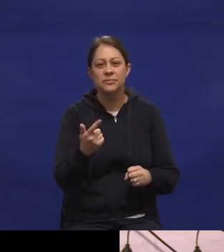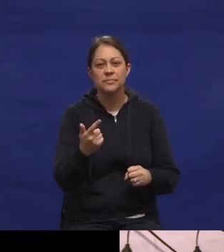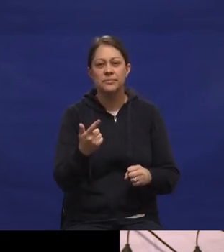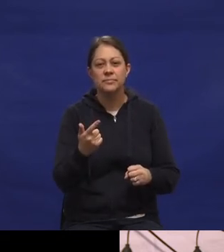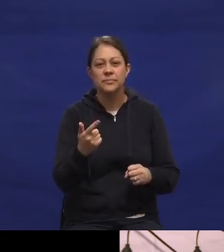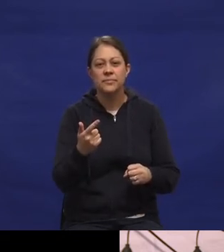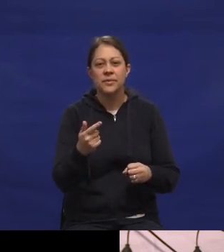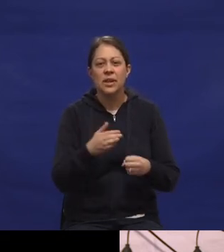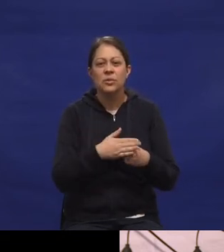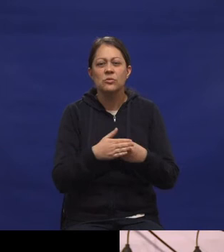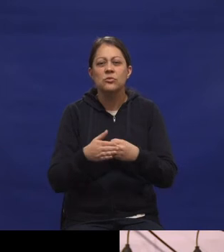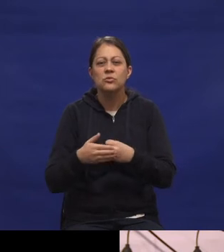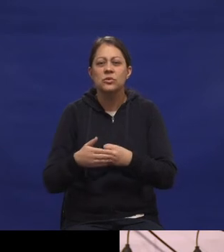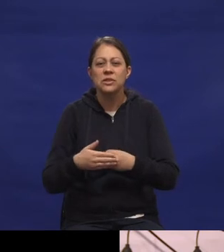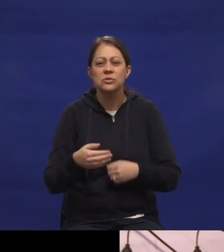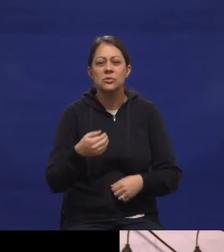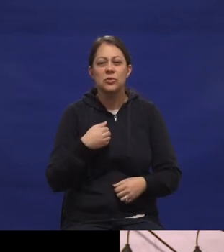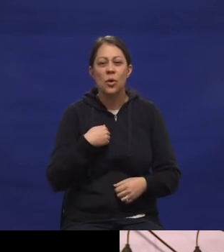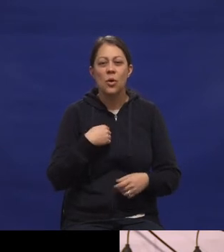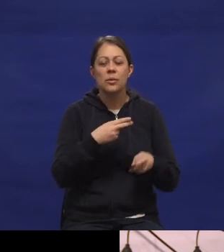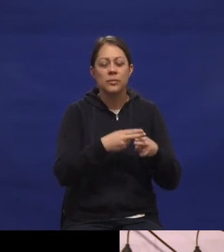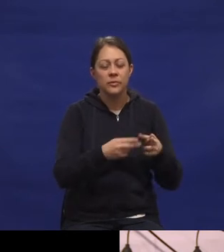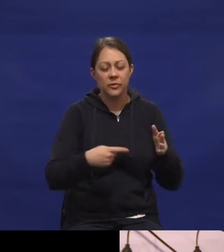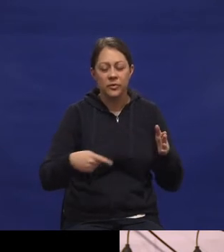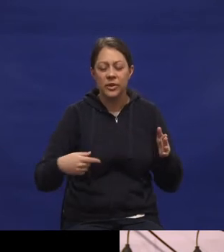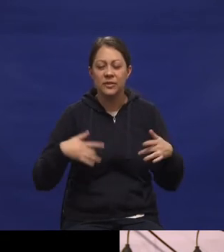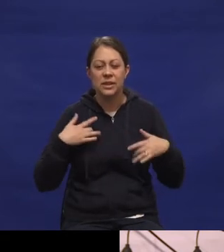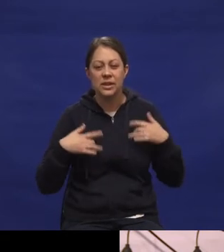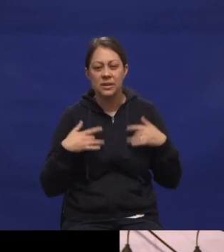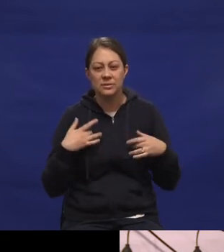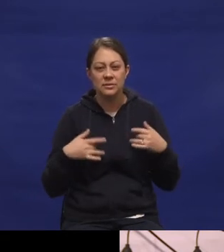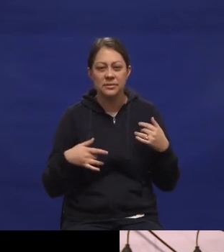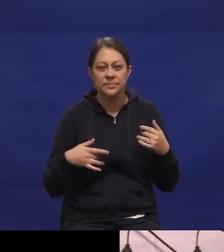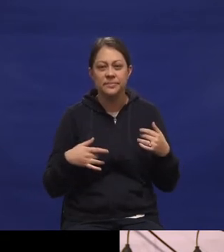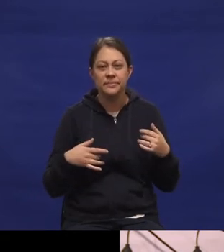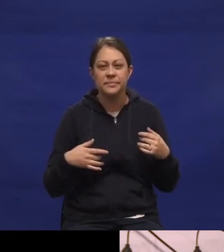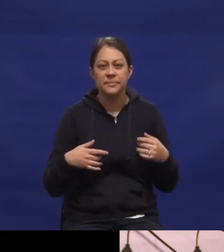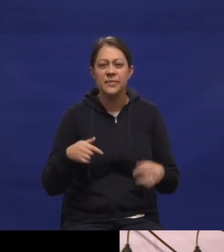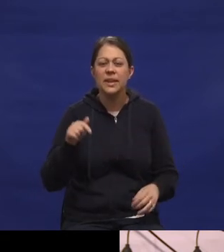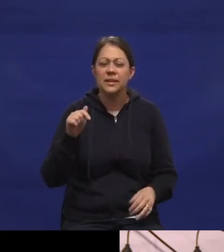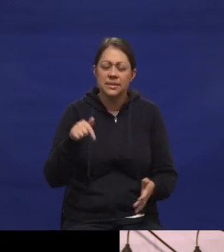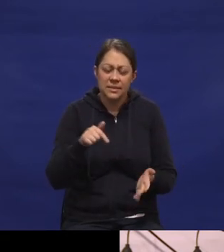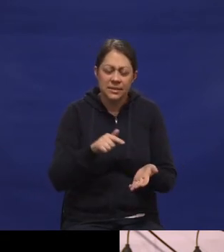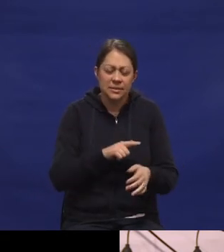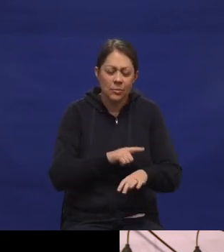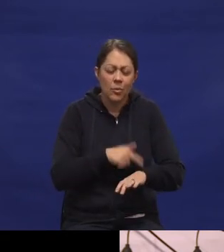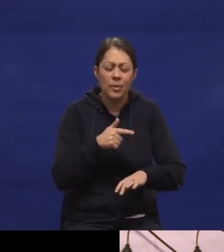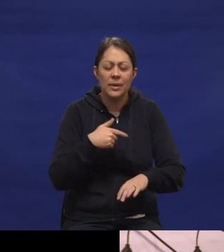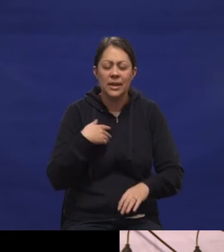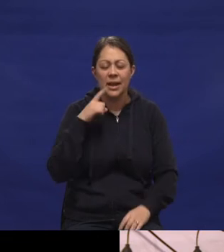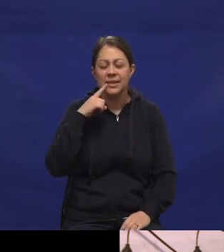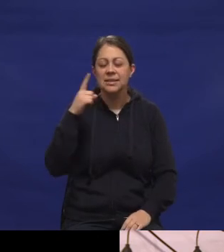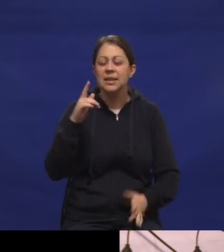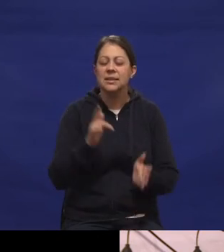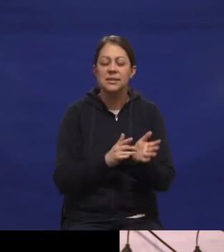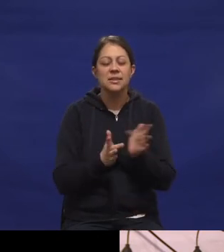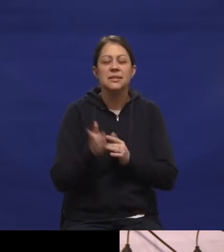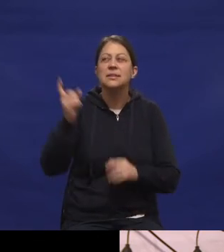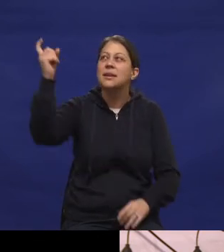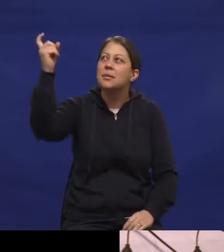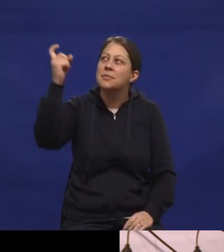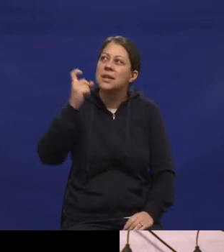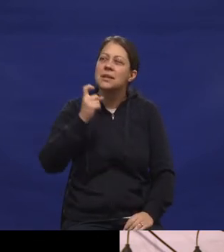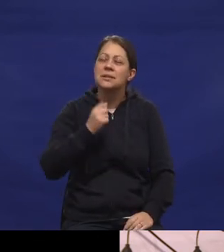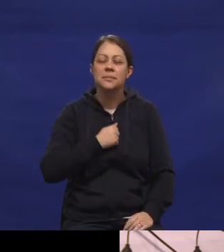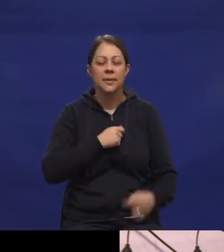might restore to us eternal life and immortality. And in this moment, I say, Jesus, come into my